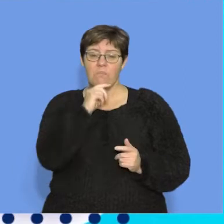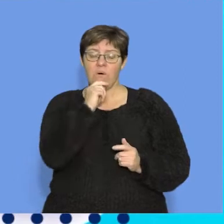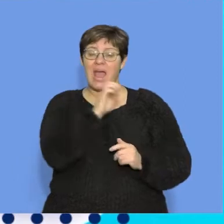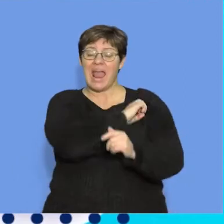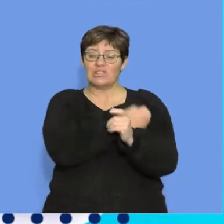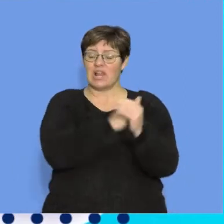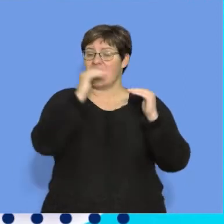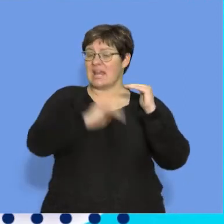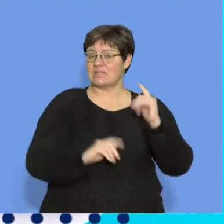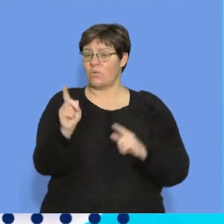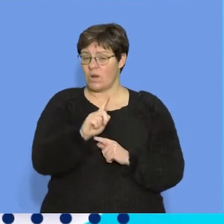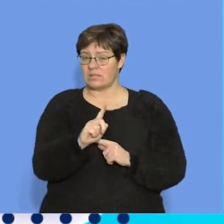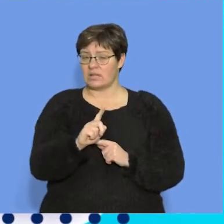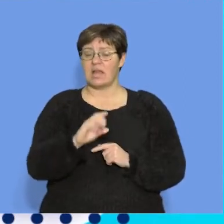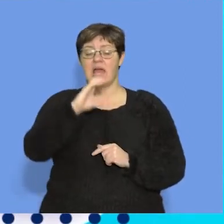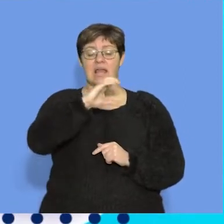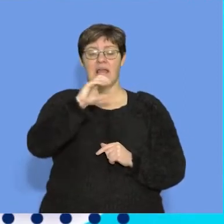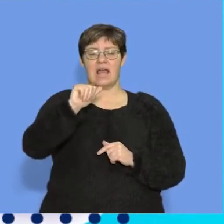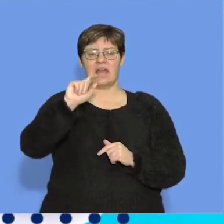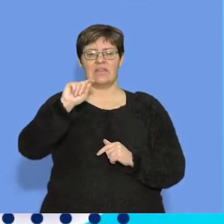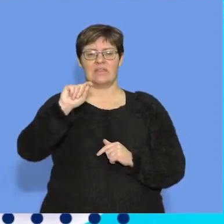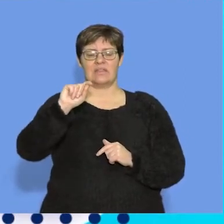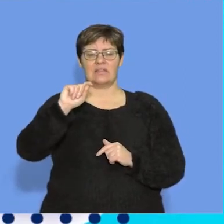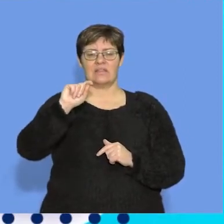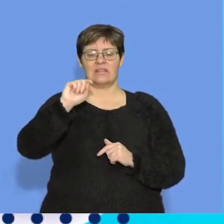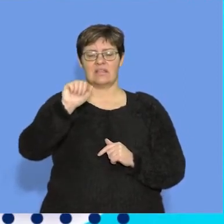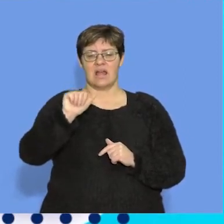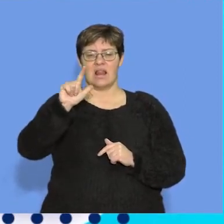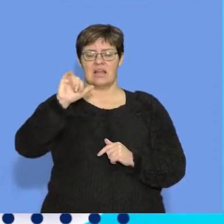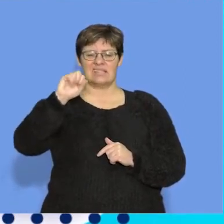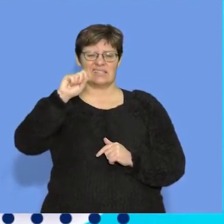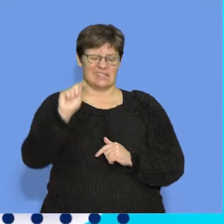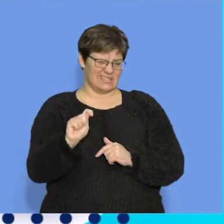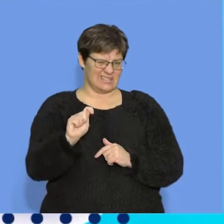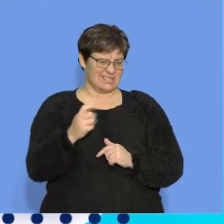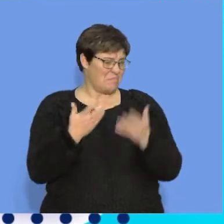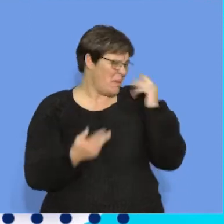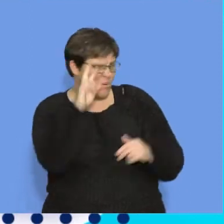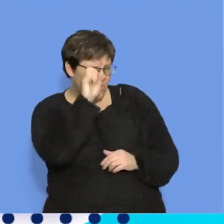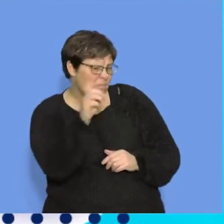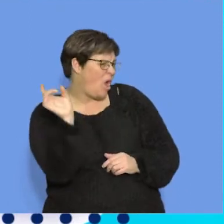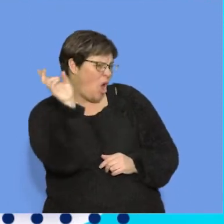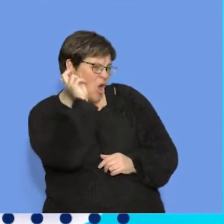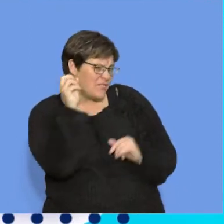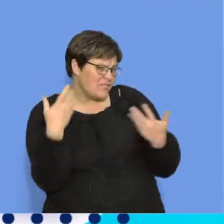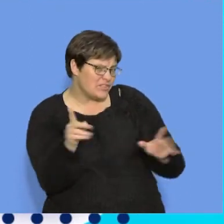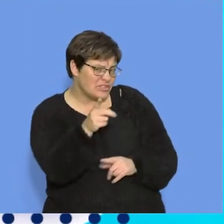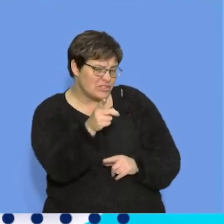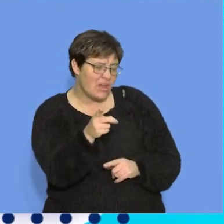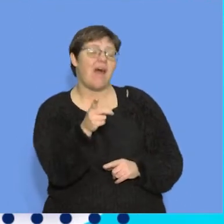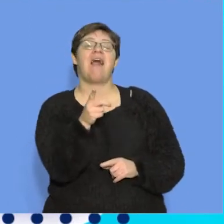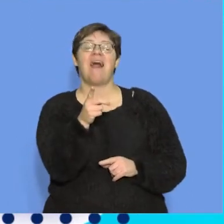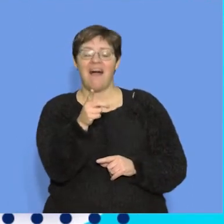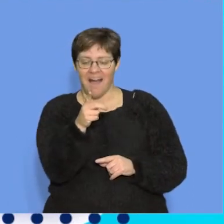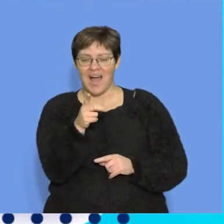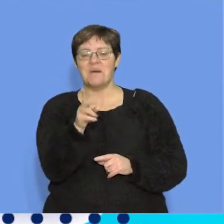it, is the addition of a catalyst. You say, what's a catalyst? Well, maybe you remember it, and maybe you've even heard it before. We